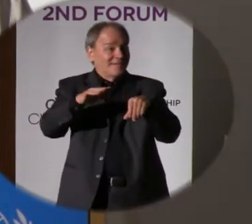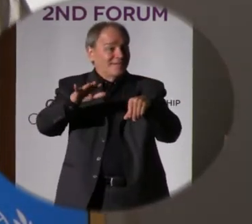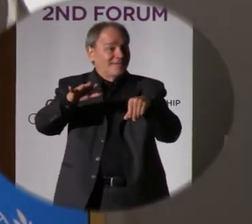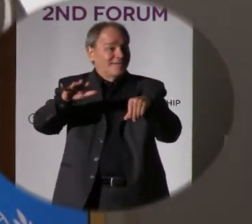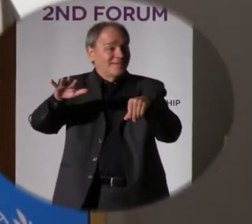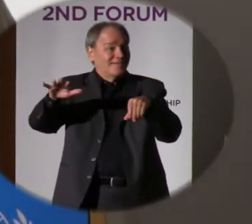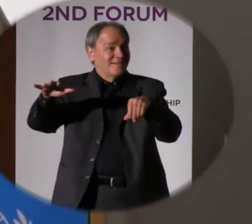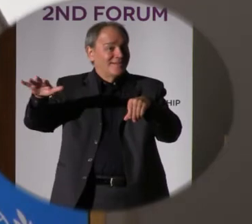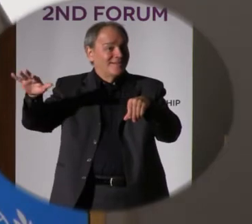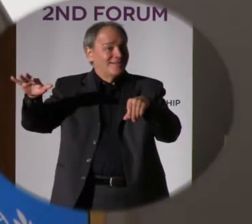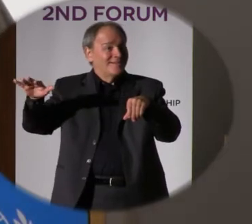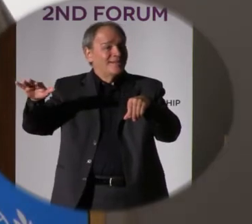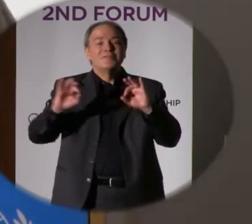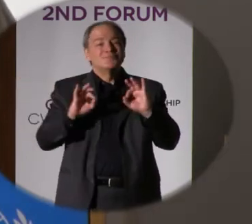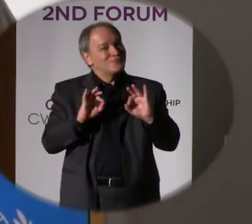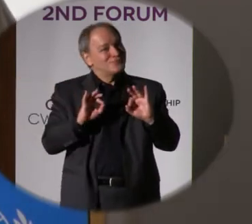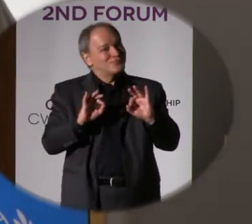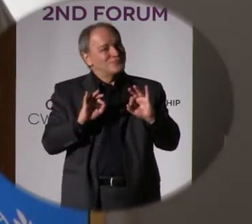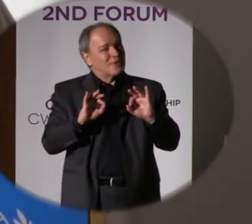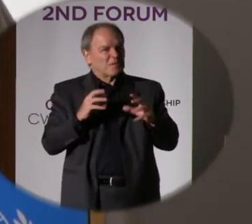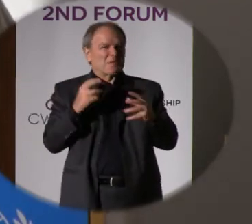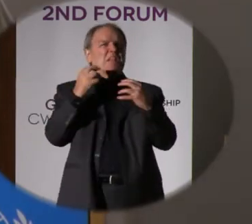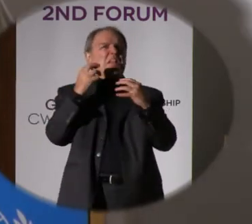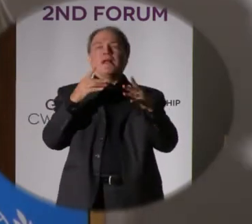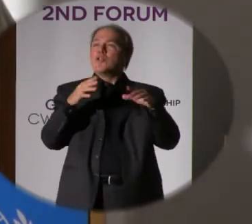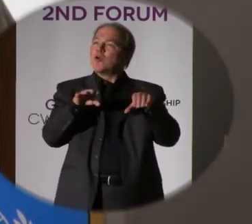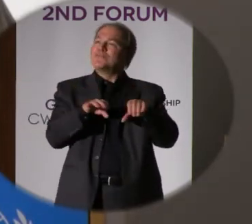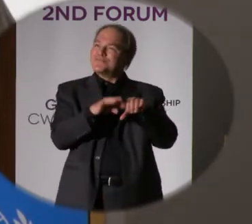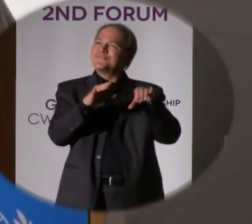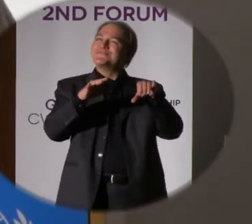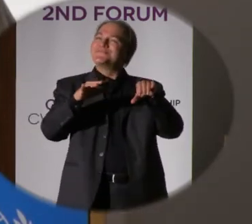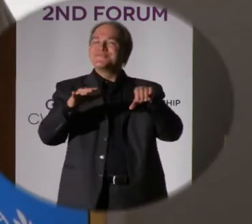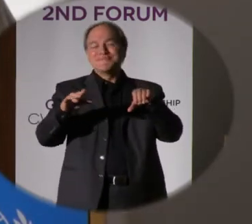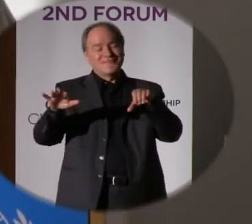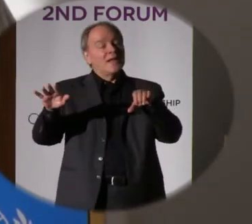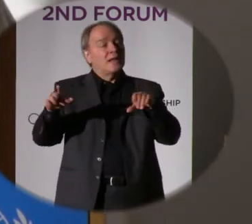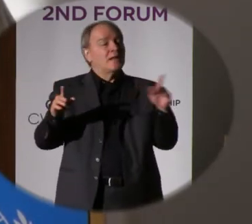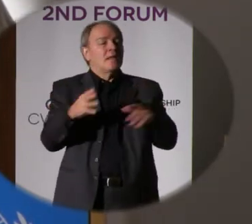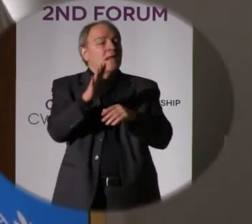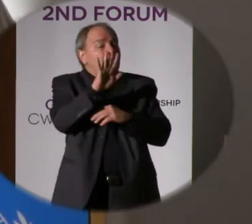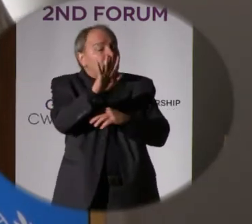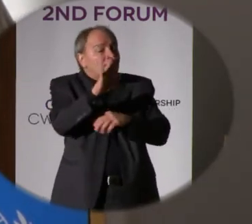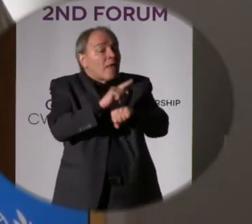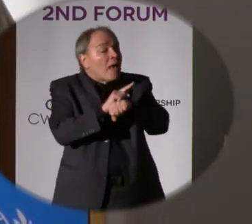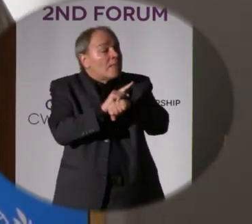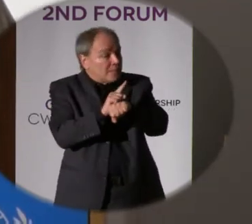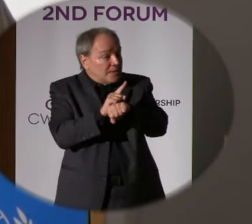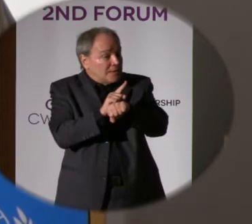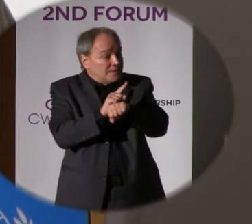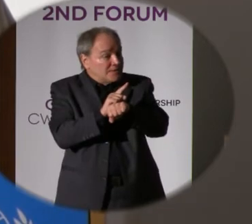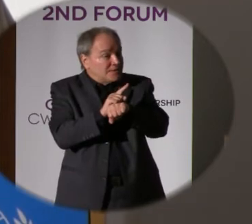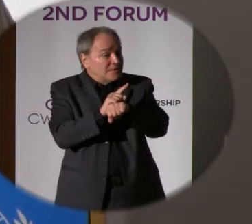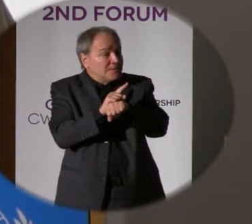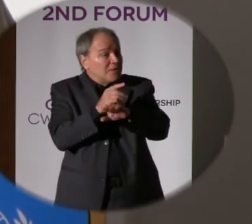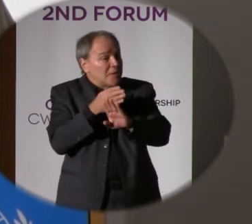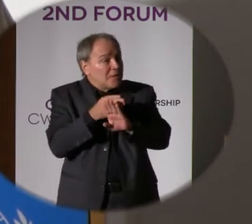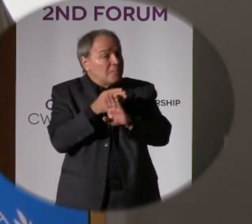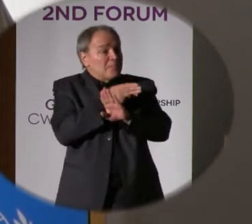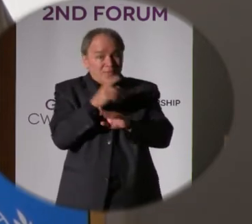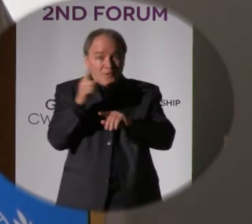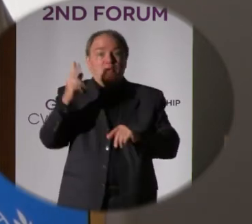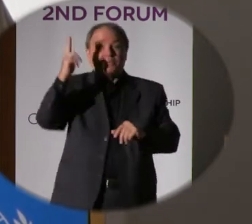very pleasant, that will signal that we're 5 minutes before the start of the next session.